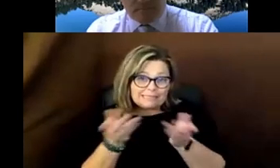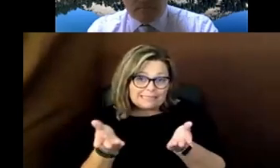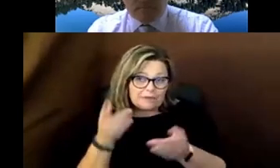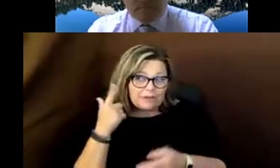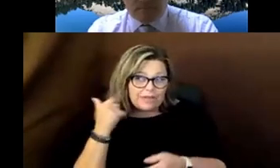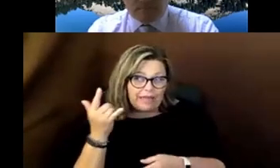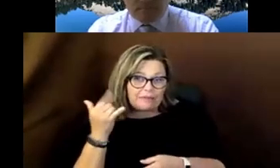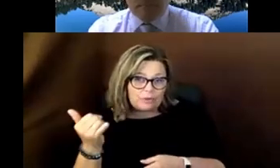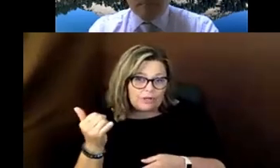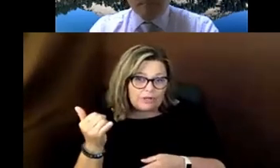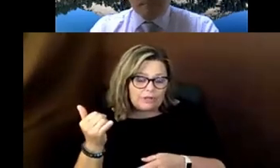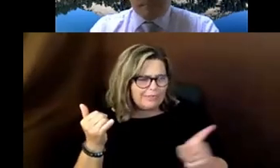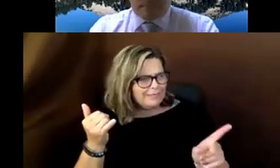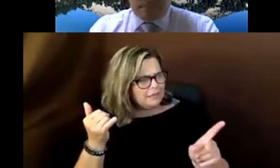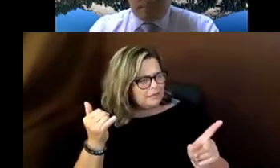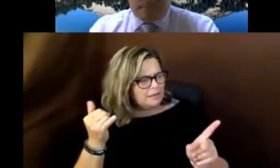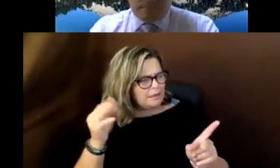they've got an amazing